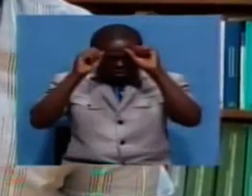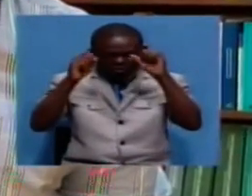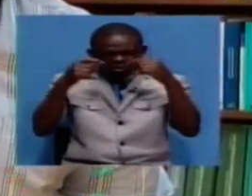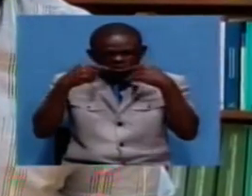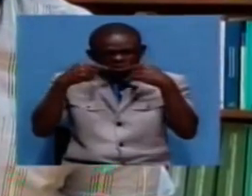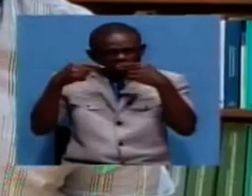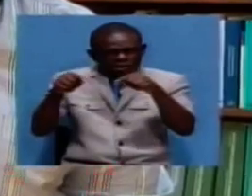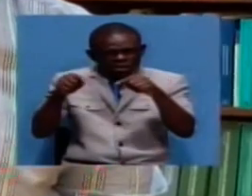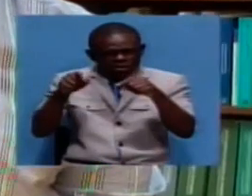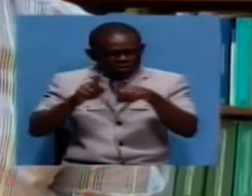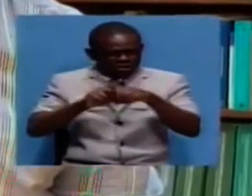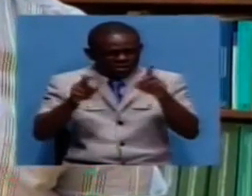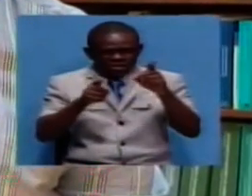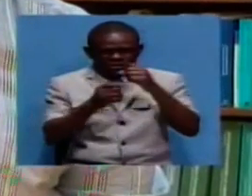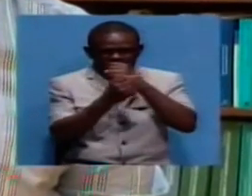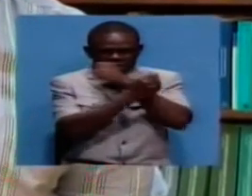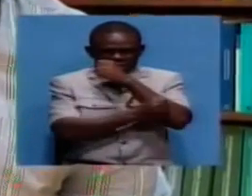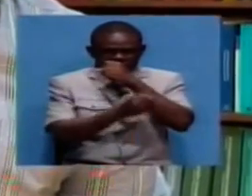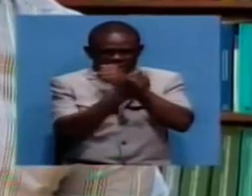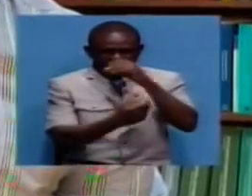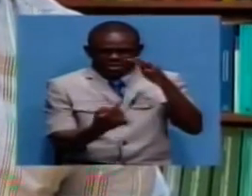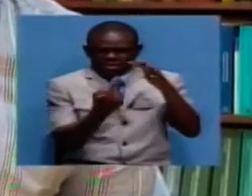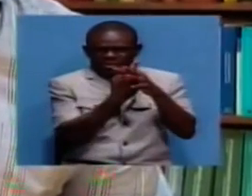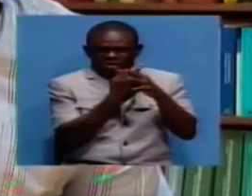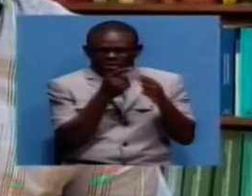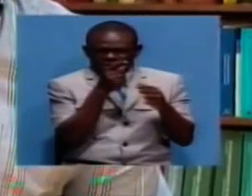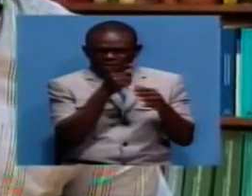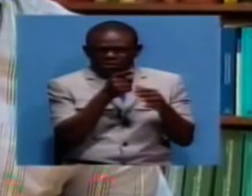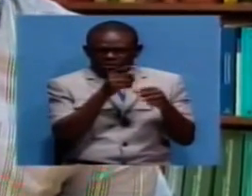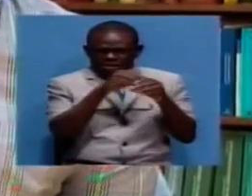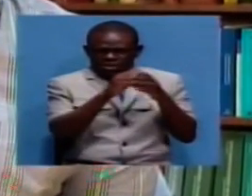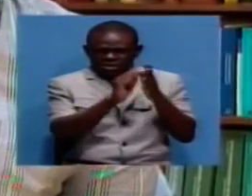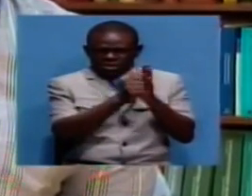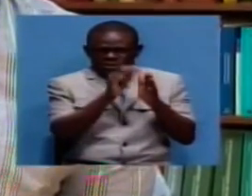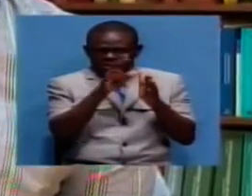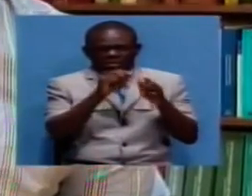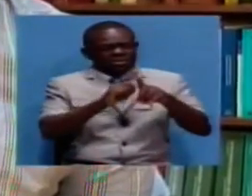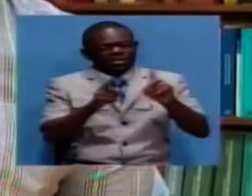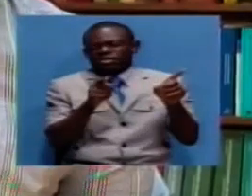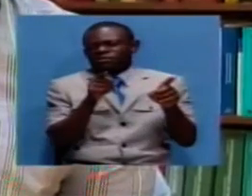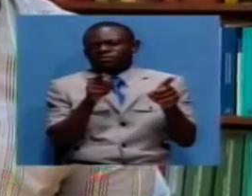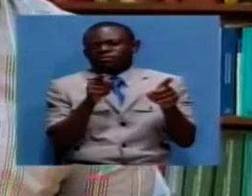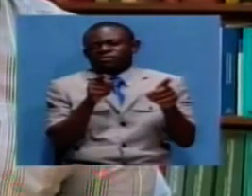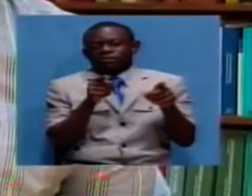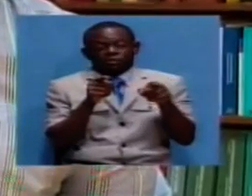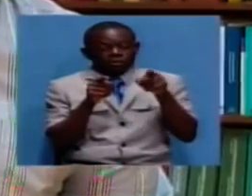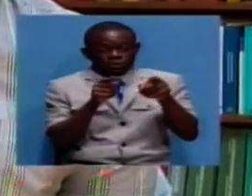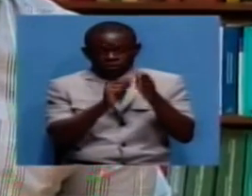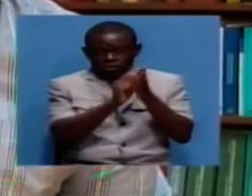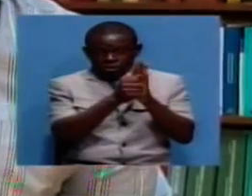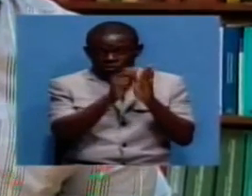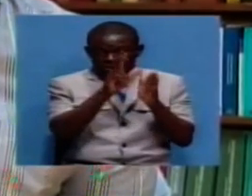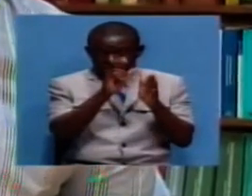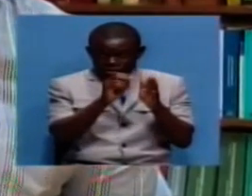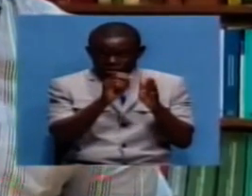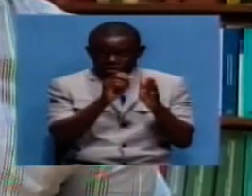emergency under Article, there's a declaration under Article 30, it kicks in the provision of the